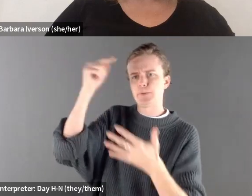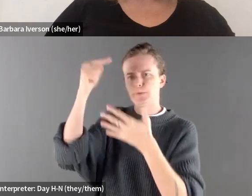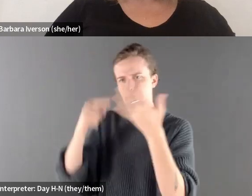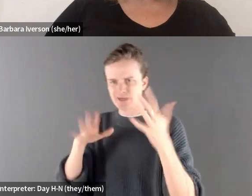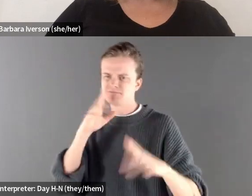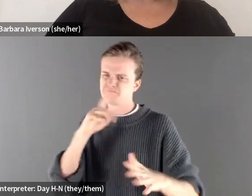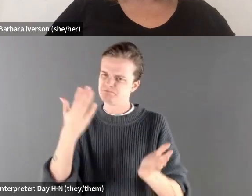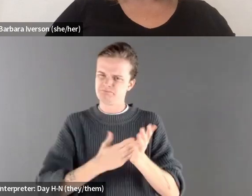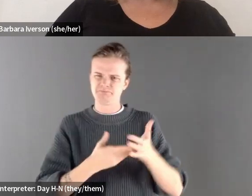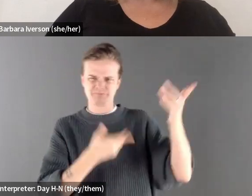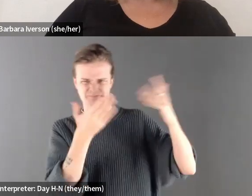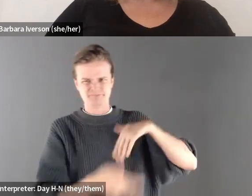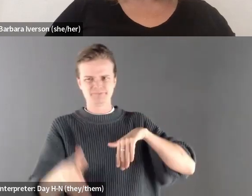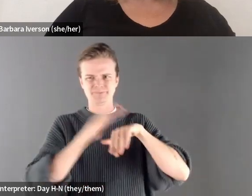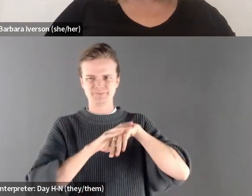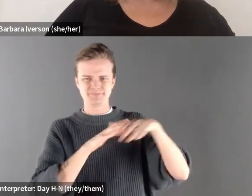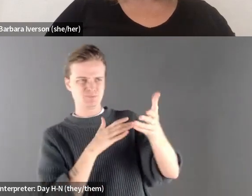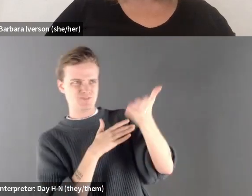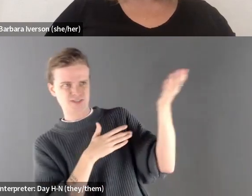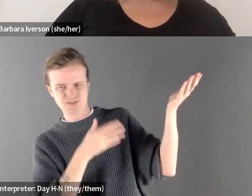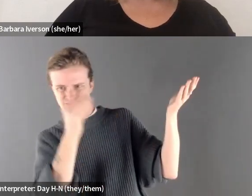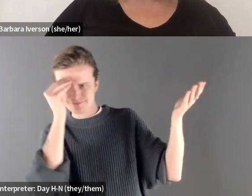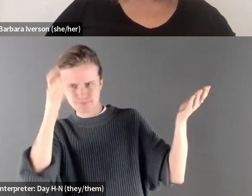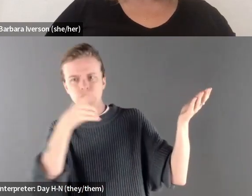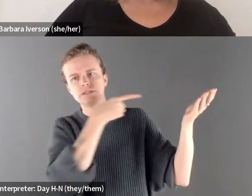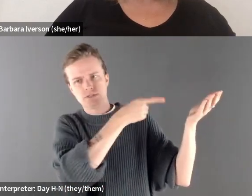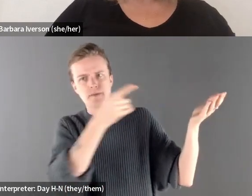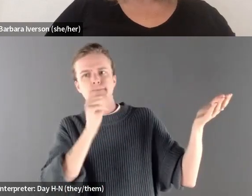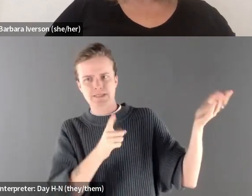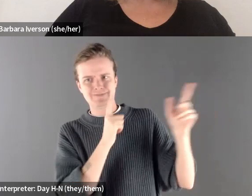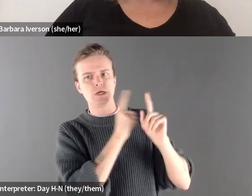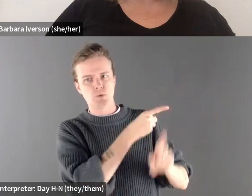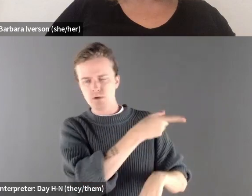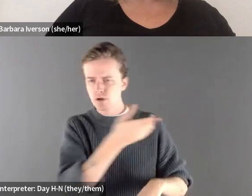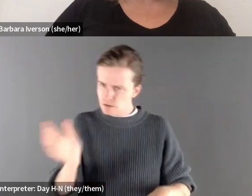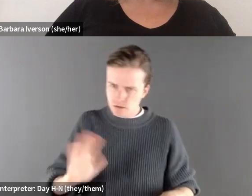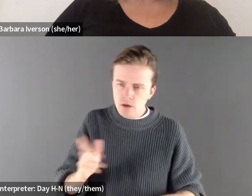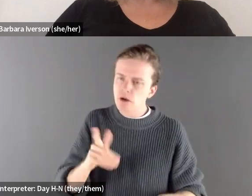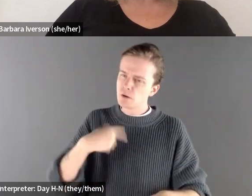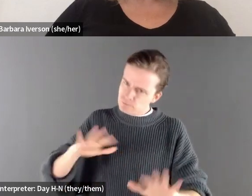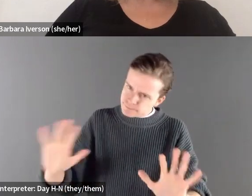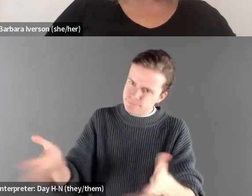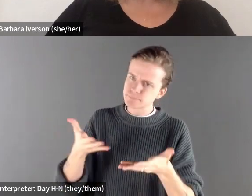are effective ways in which we counter some of the things that you're referring to, Francesca. At least that's been my experience.